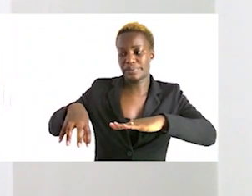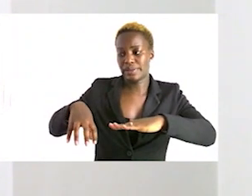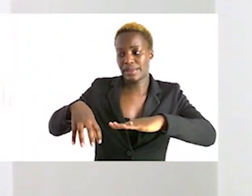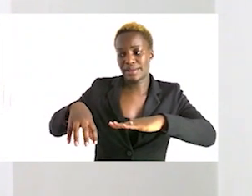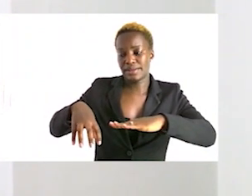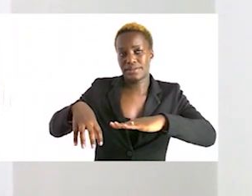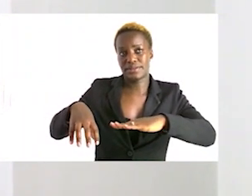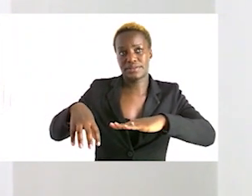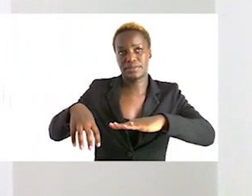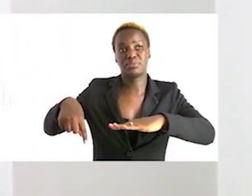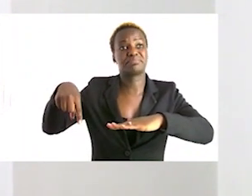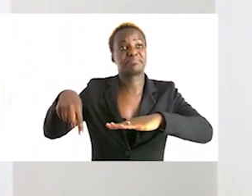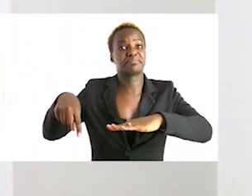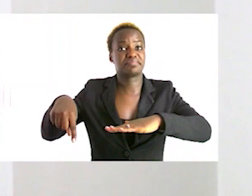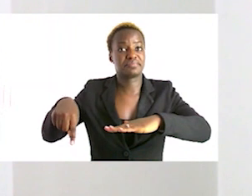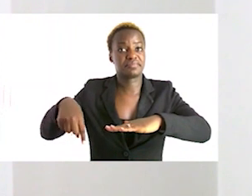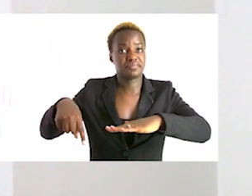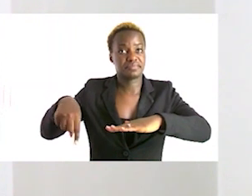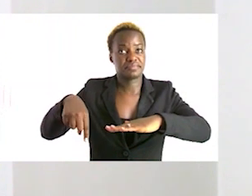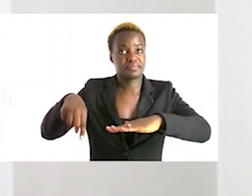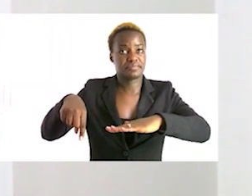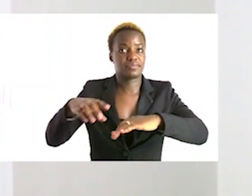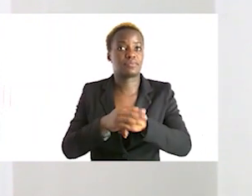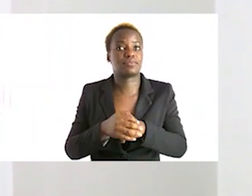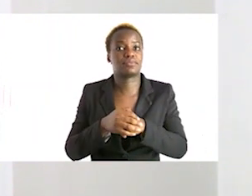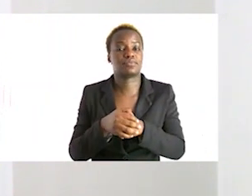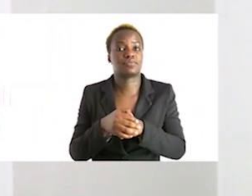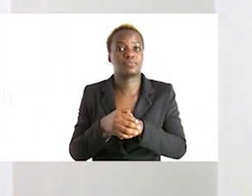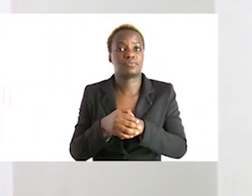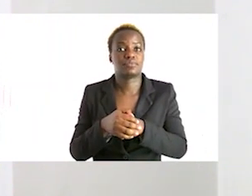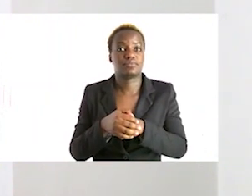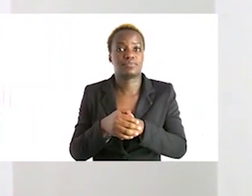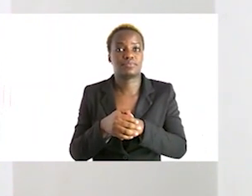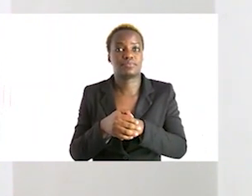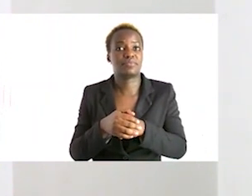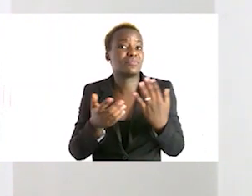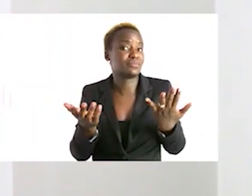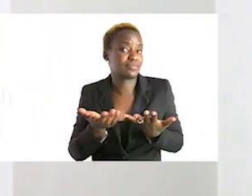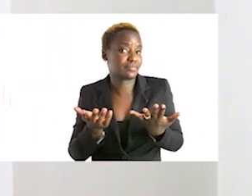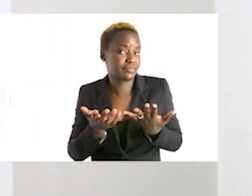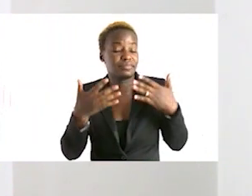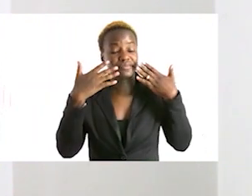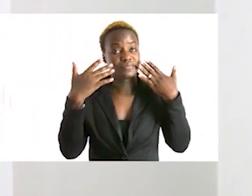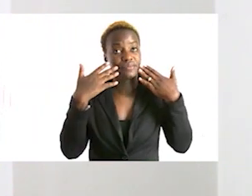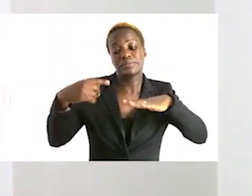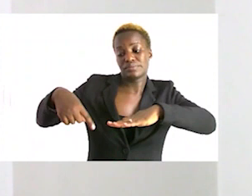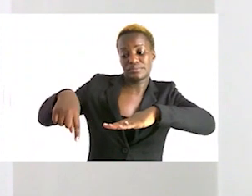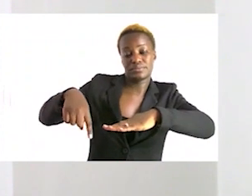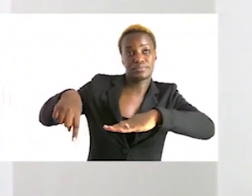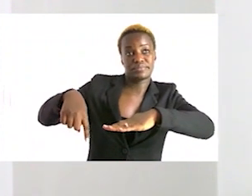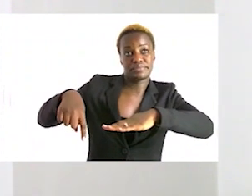box. It is next to the box. That is also the position where the cat is. Very